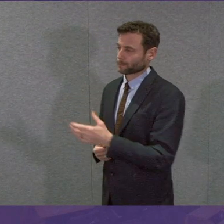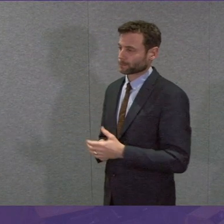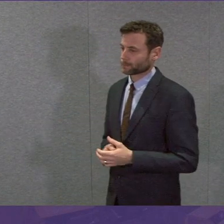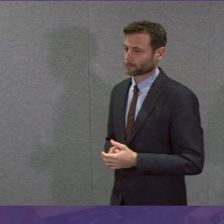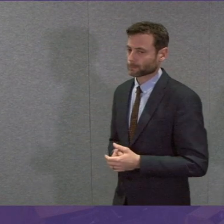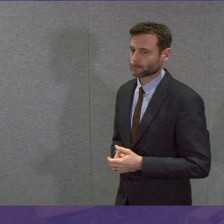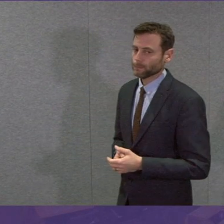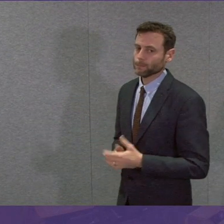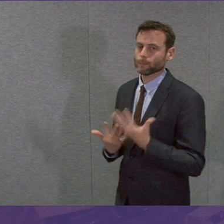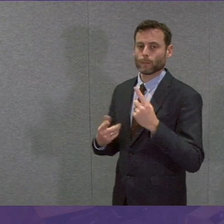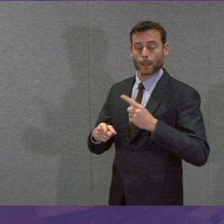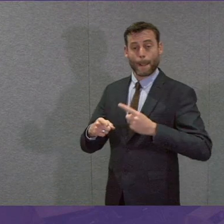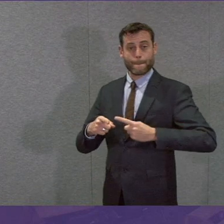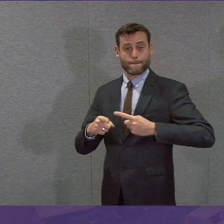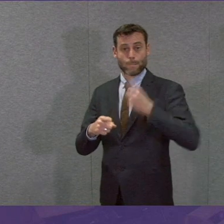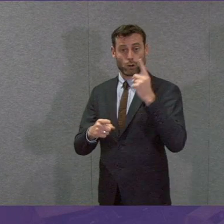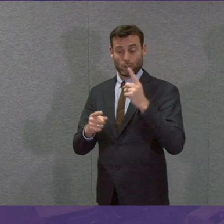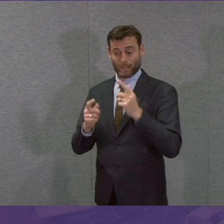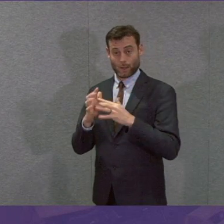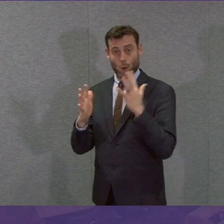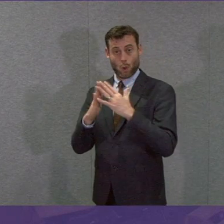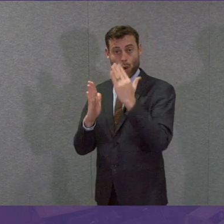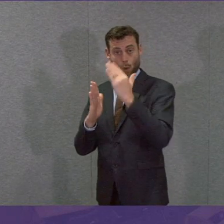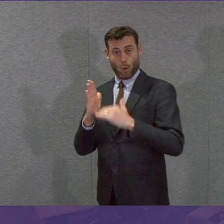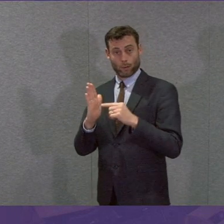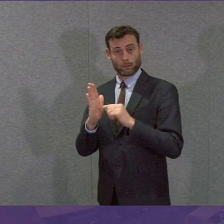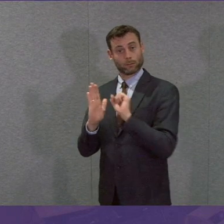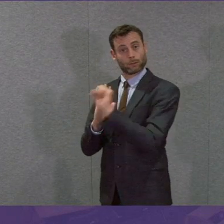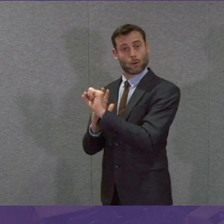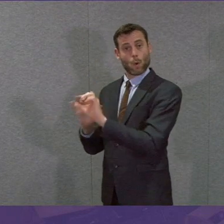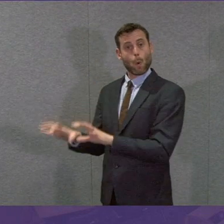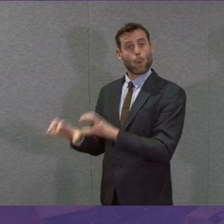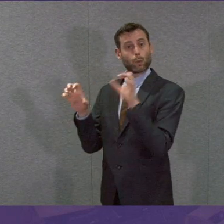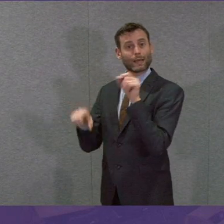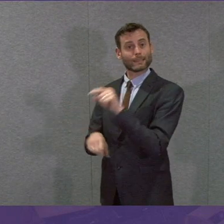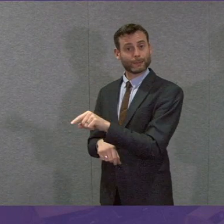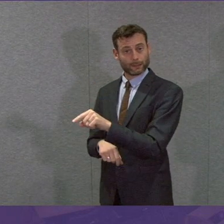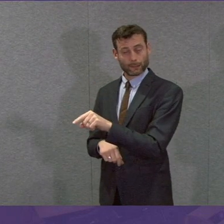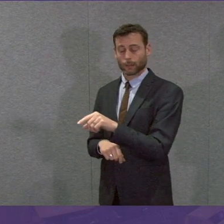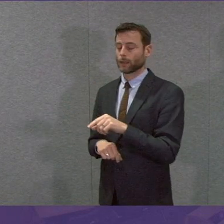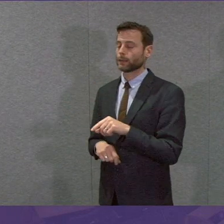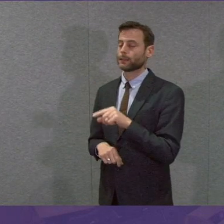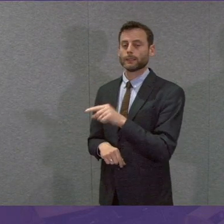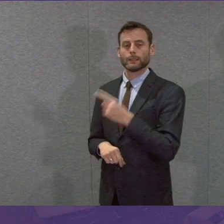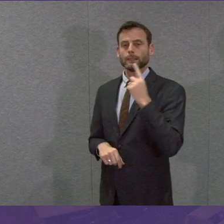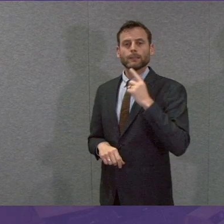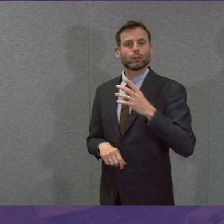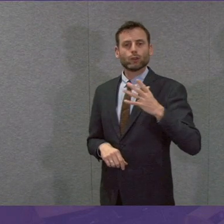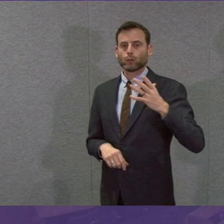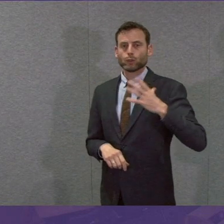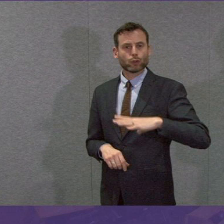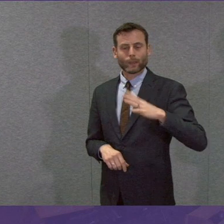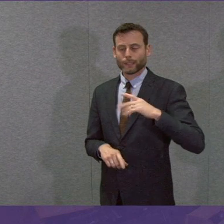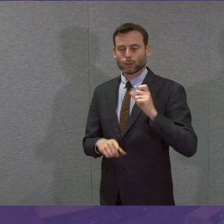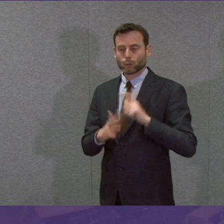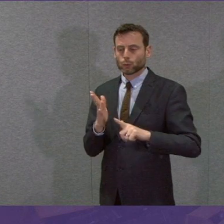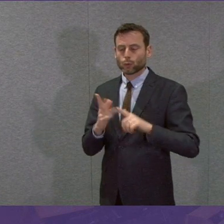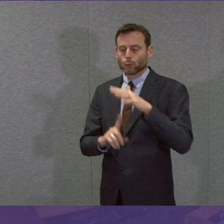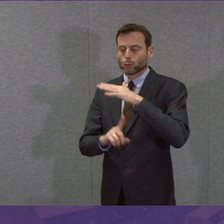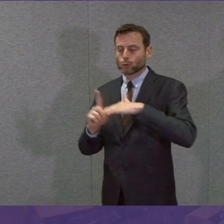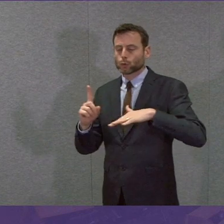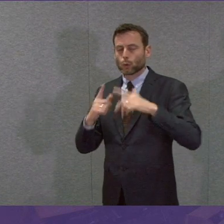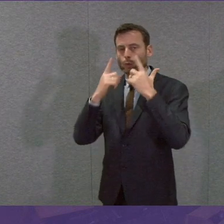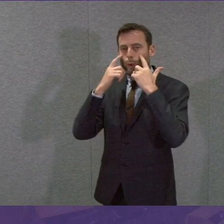you. The emergency legislation that's been laid at Westminster removes the requirement on the need to carry out social care needs assessments. Can the Cabinet